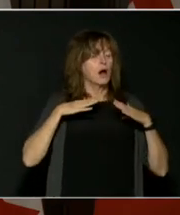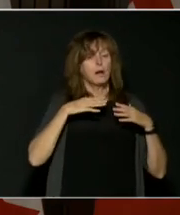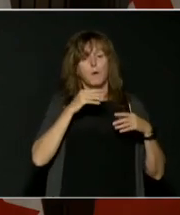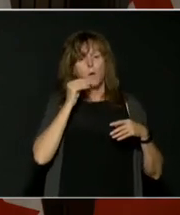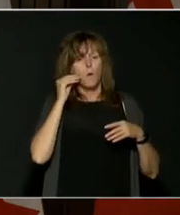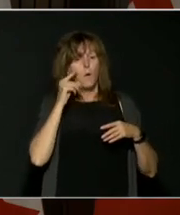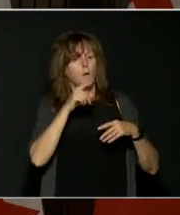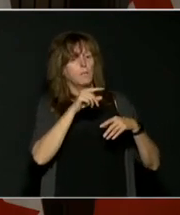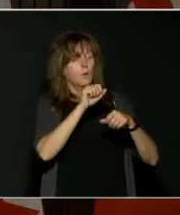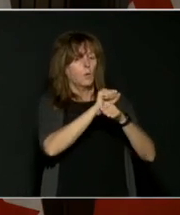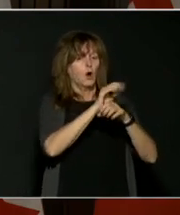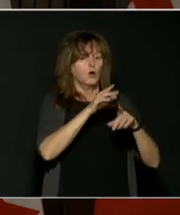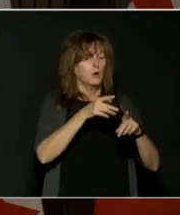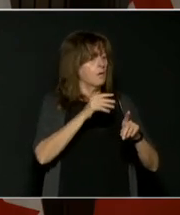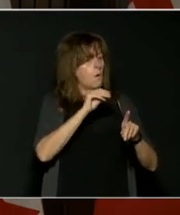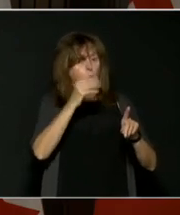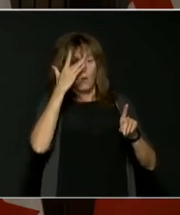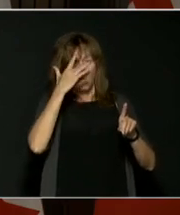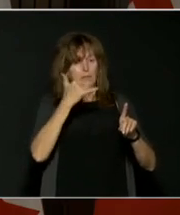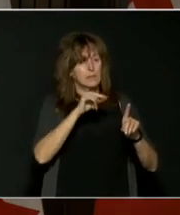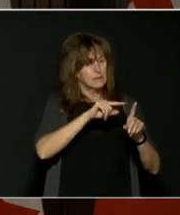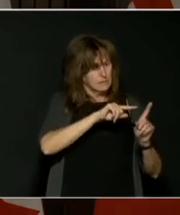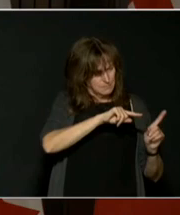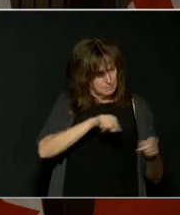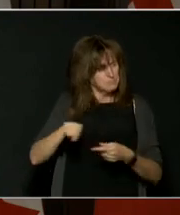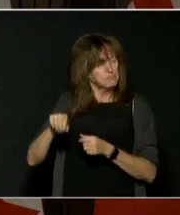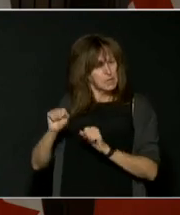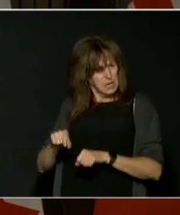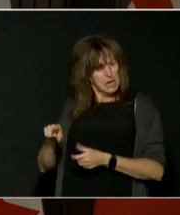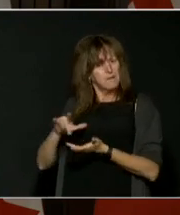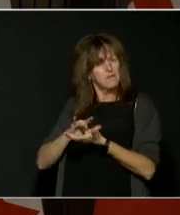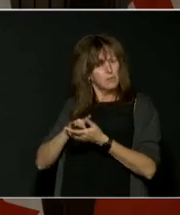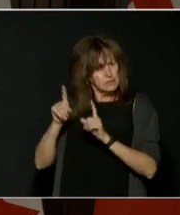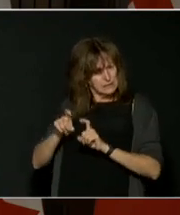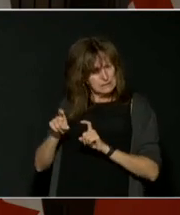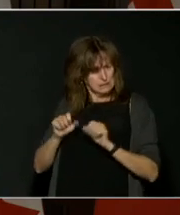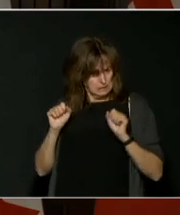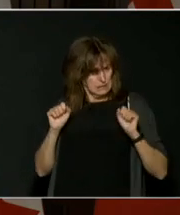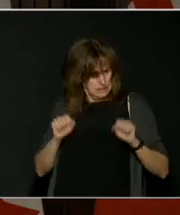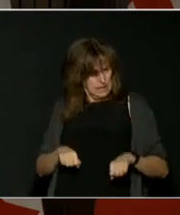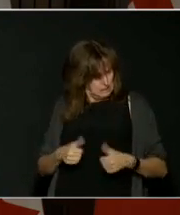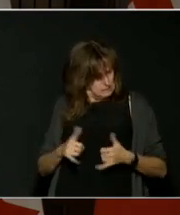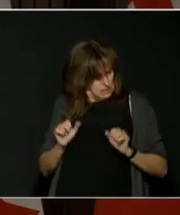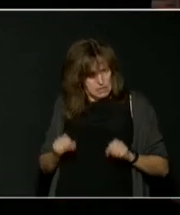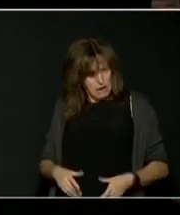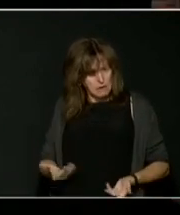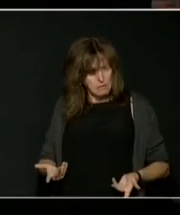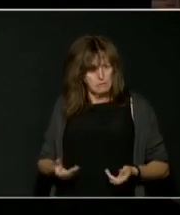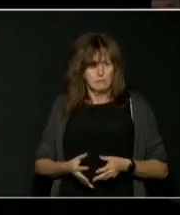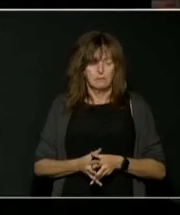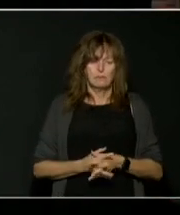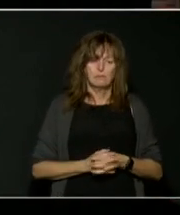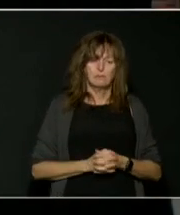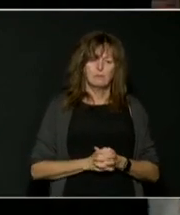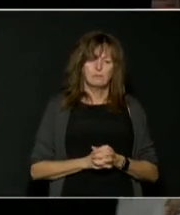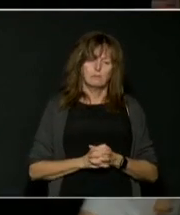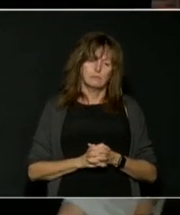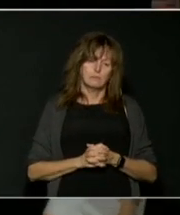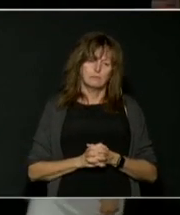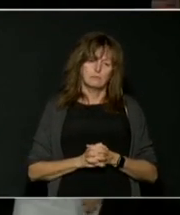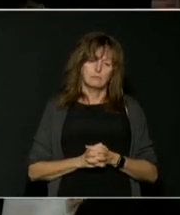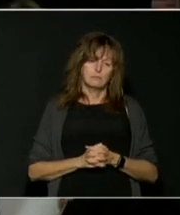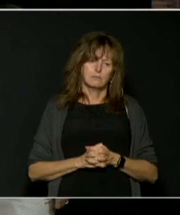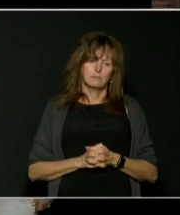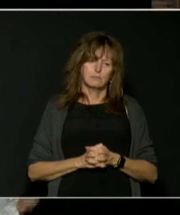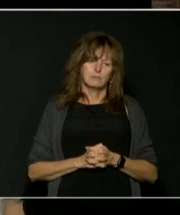can go to the pharmacy and test through that fashion. Thank you. Next question. Your next question